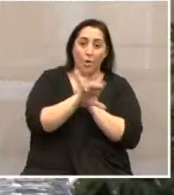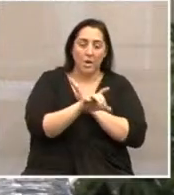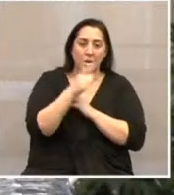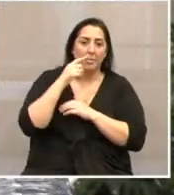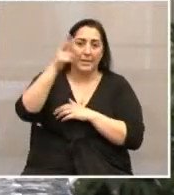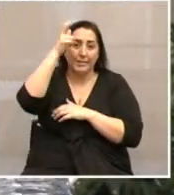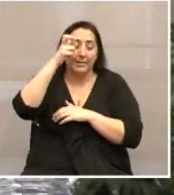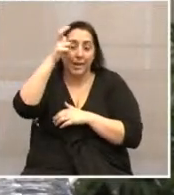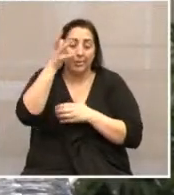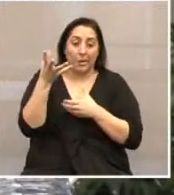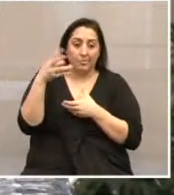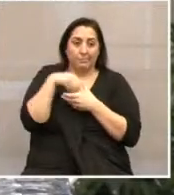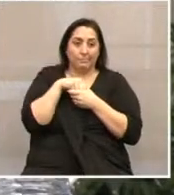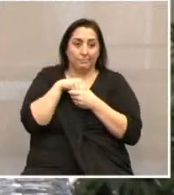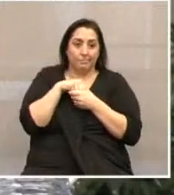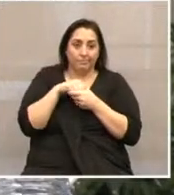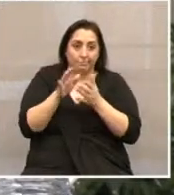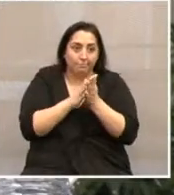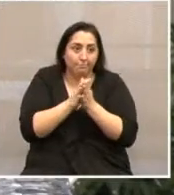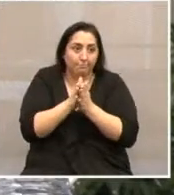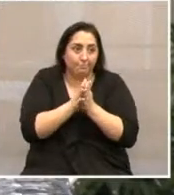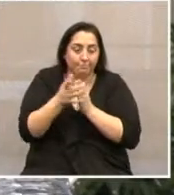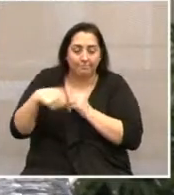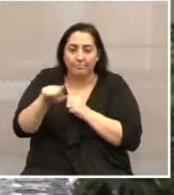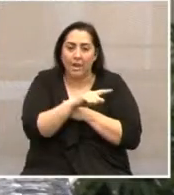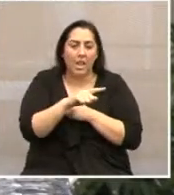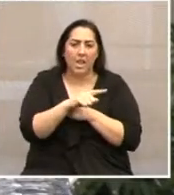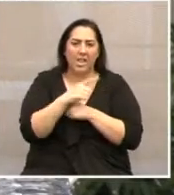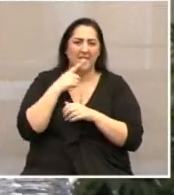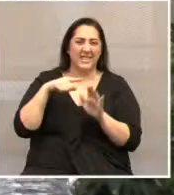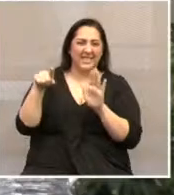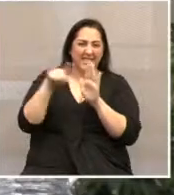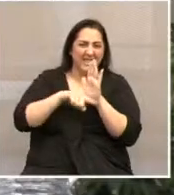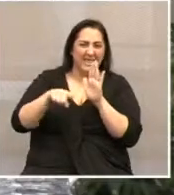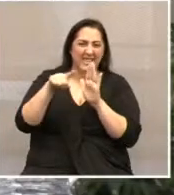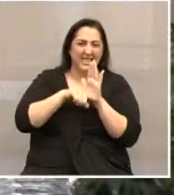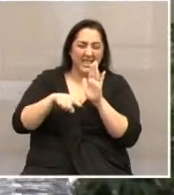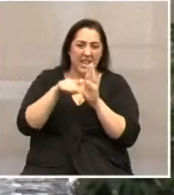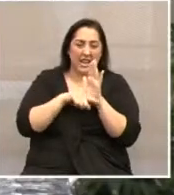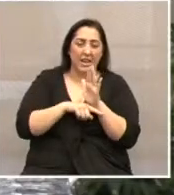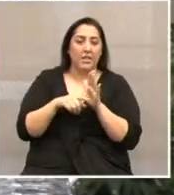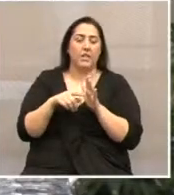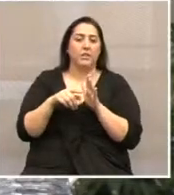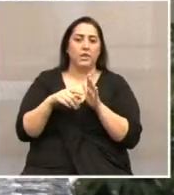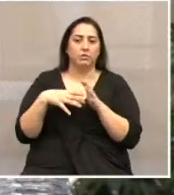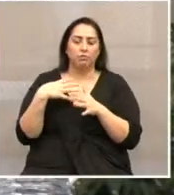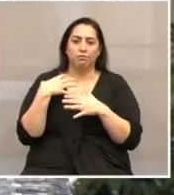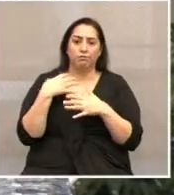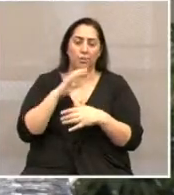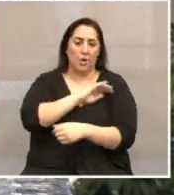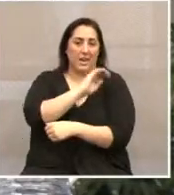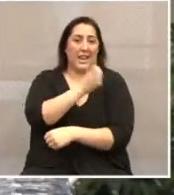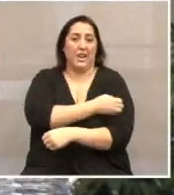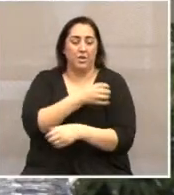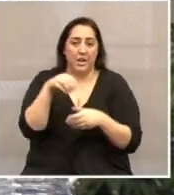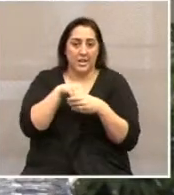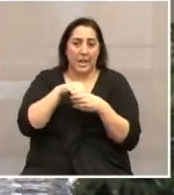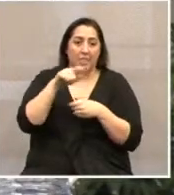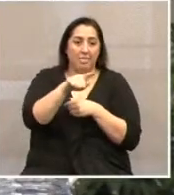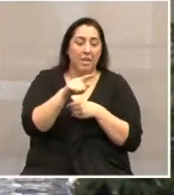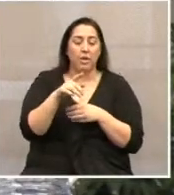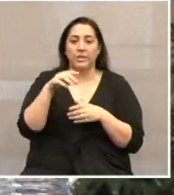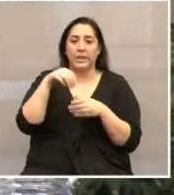is inside these people. Negative forces vibrating them, she said. They vibrate in the dark. And